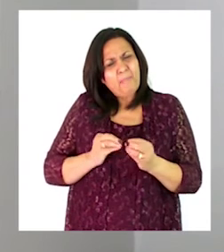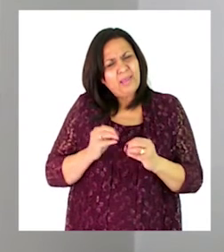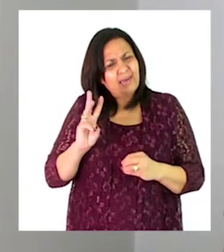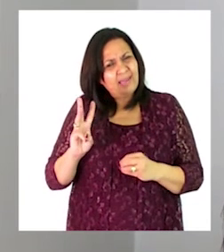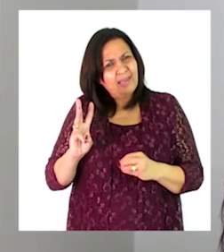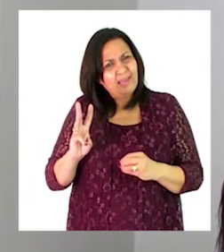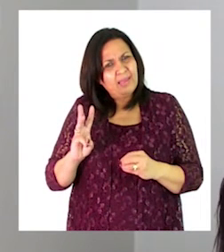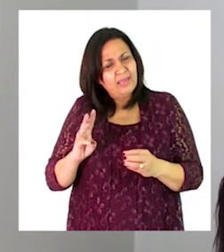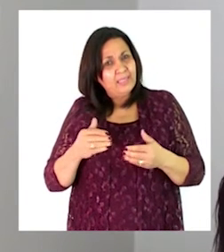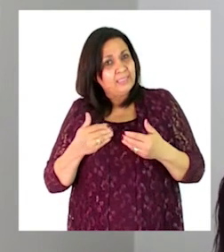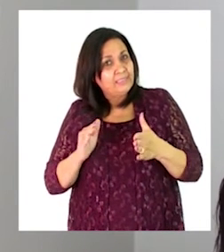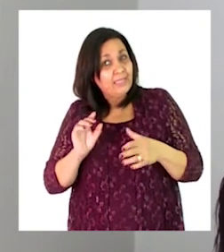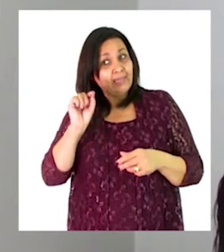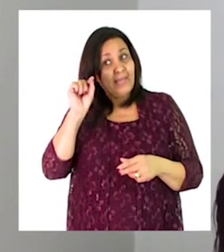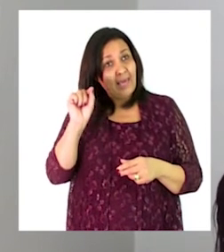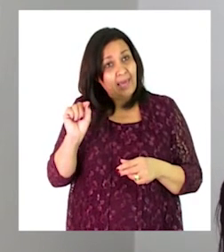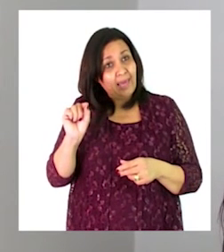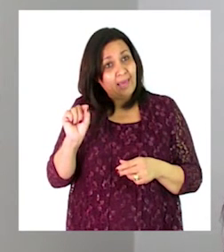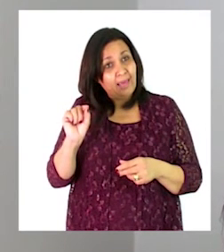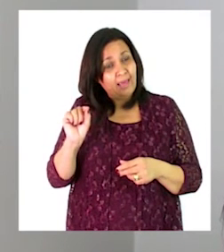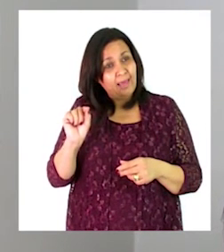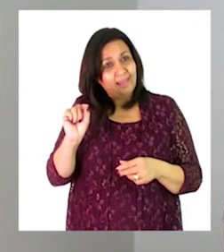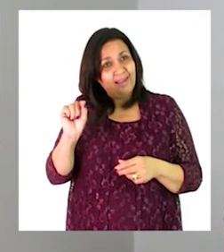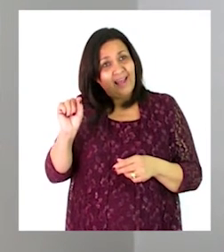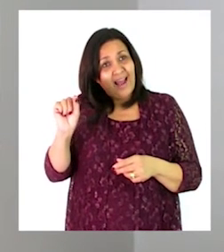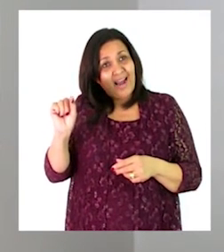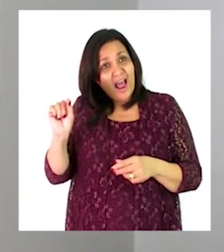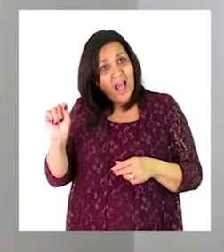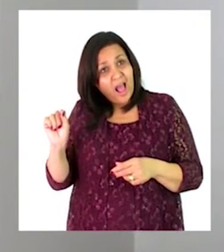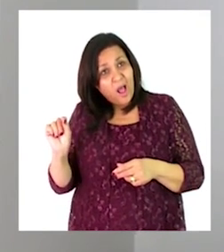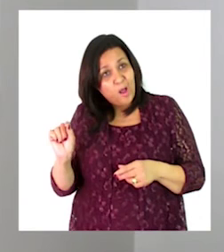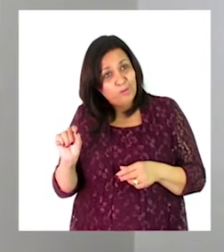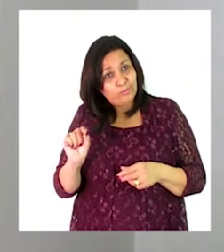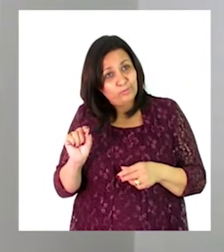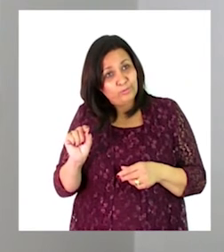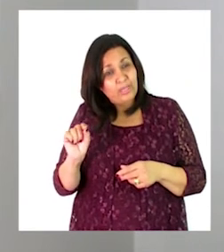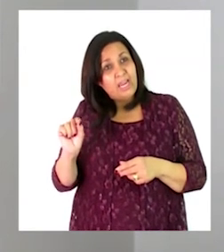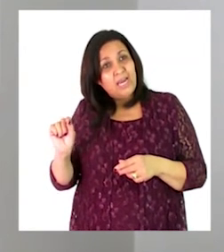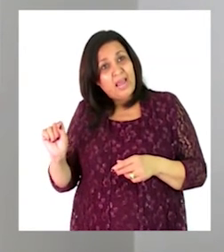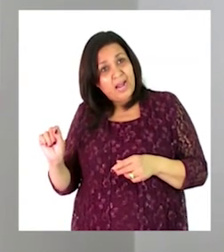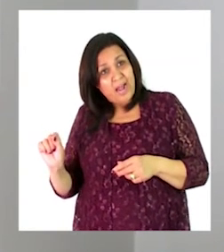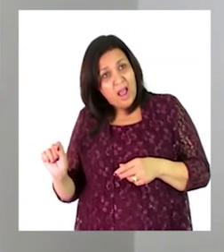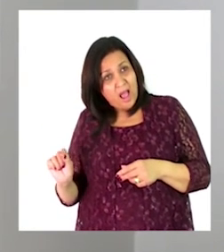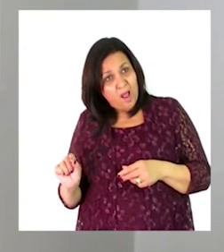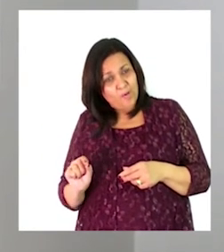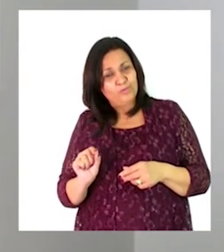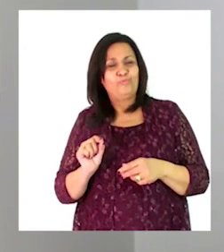the arrow, it begins right here. So we will put our pencil here. We go